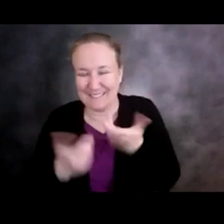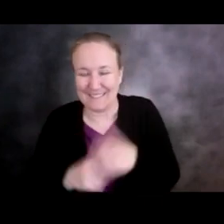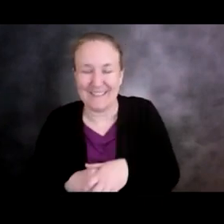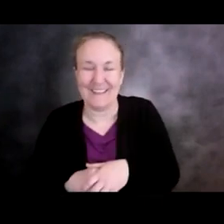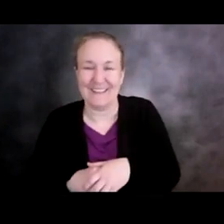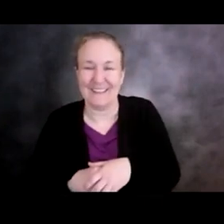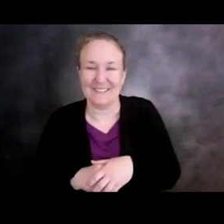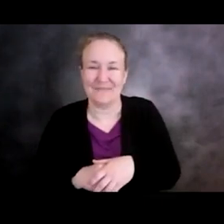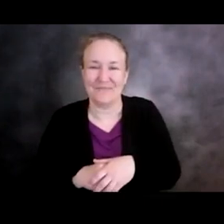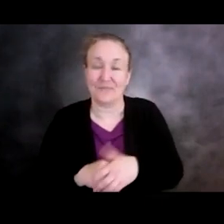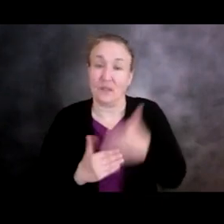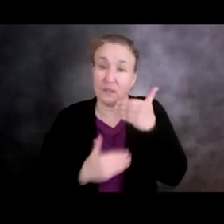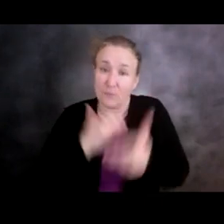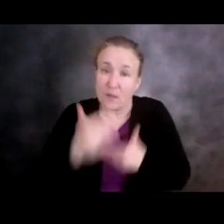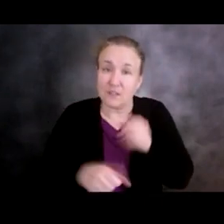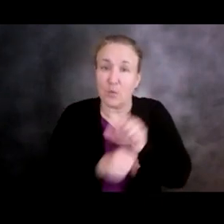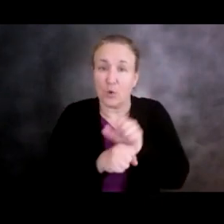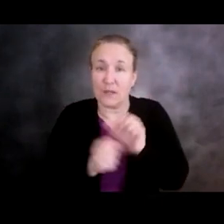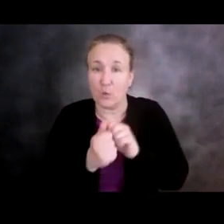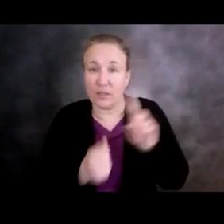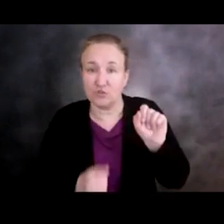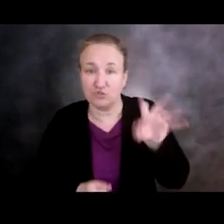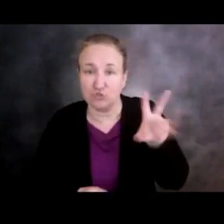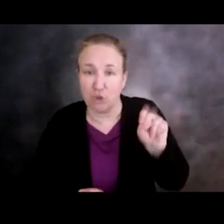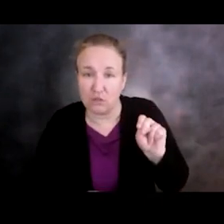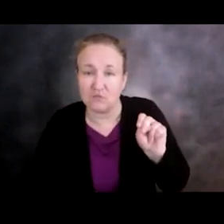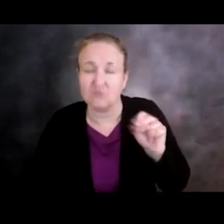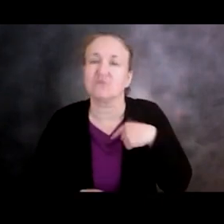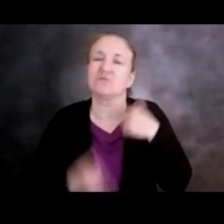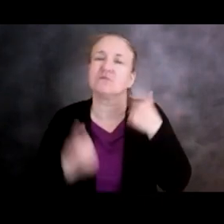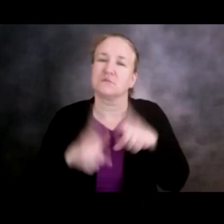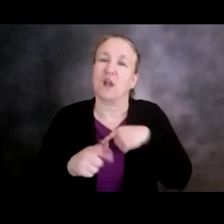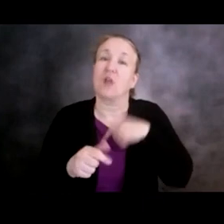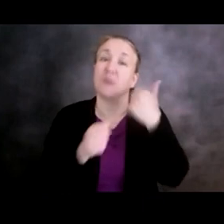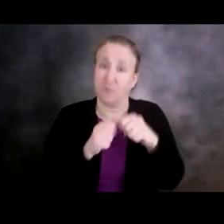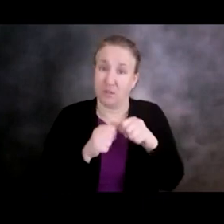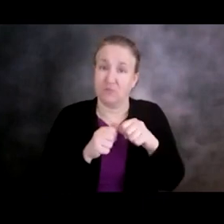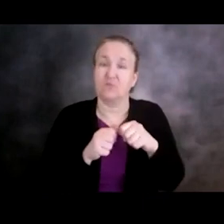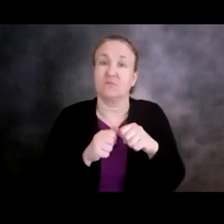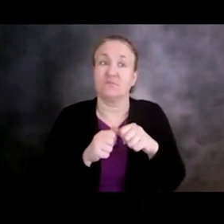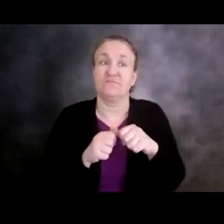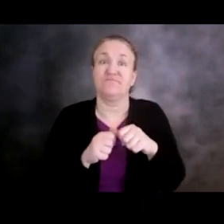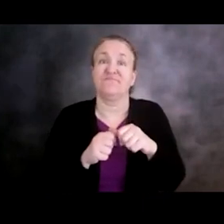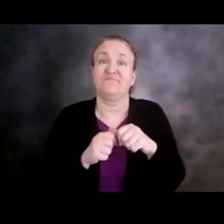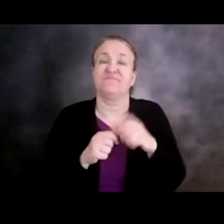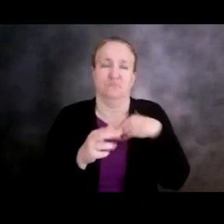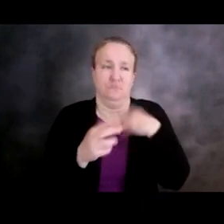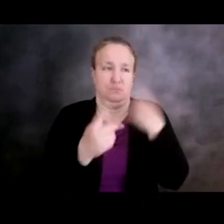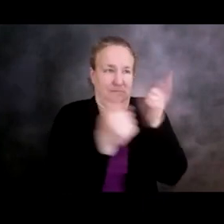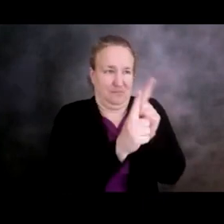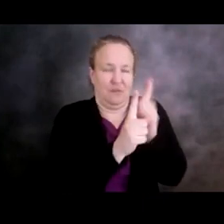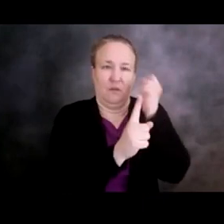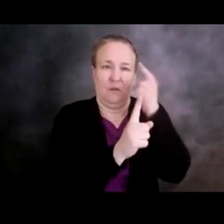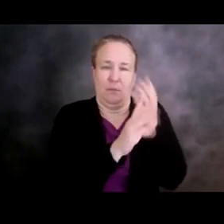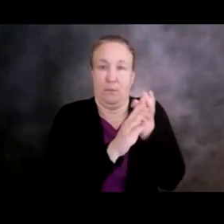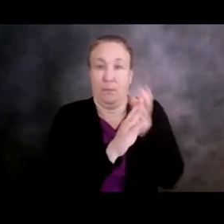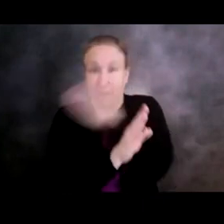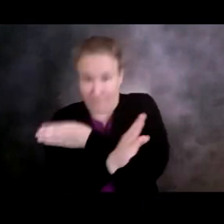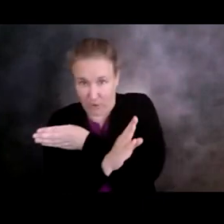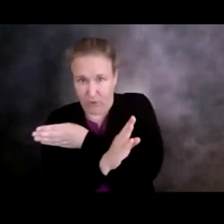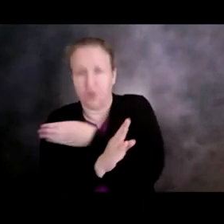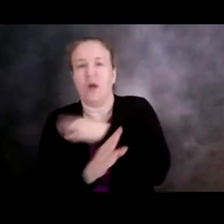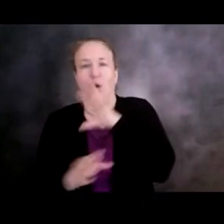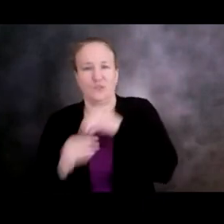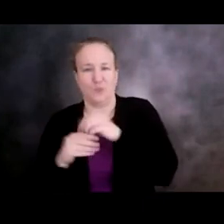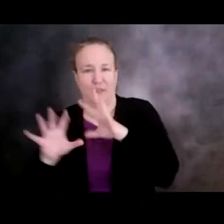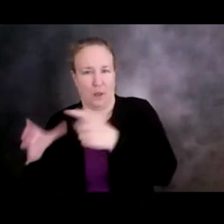The process with working with Dawn. I just remember before I met her and I was apprenticing with the company, sorry,